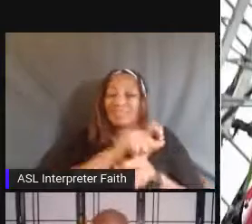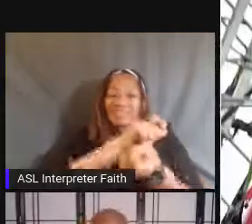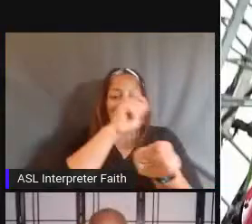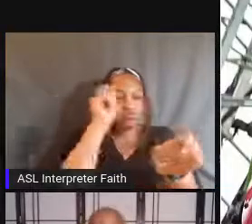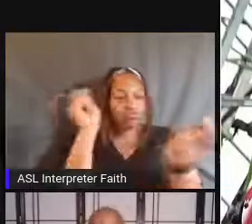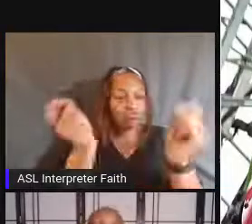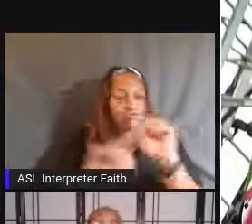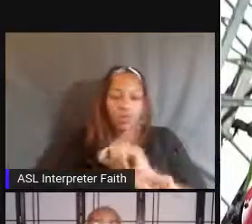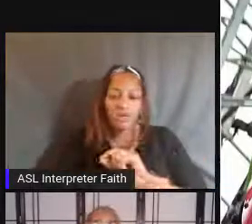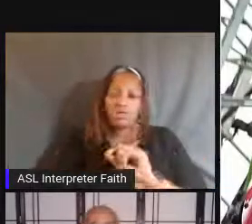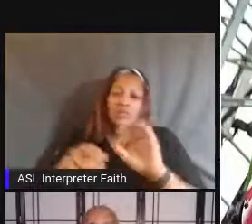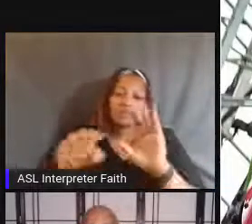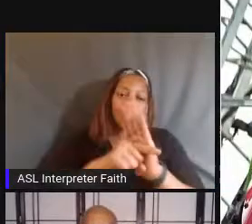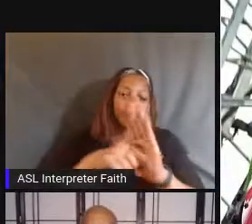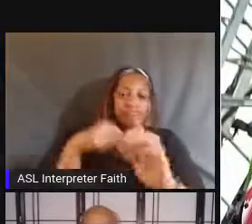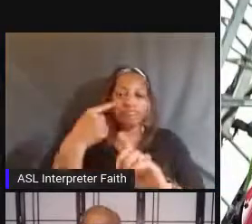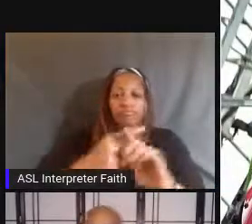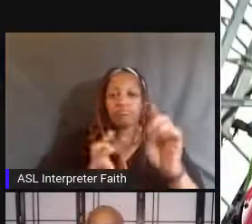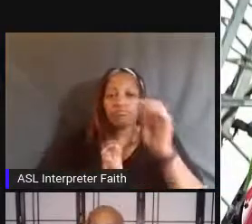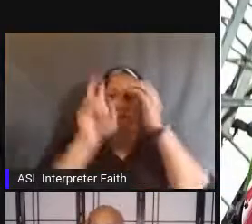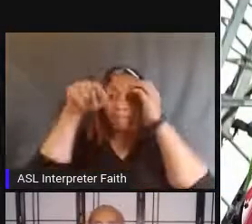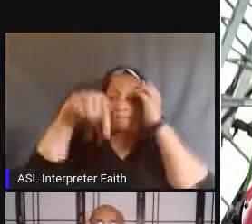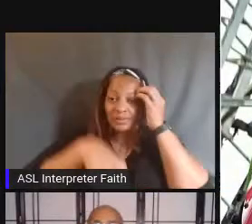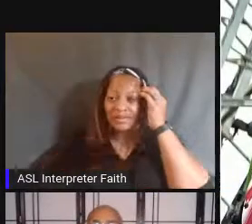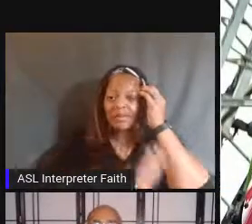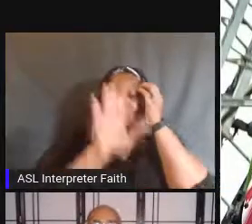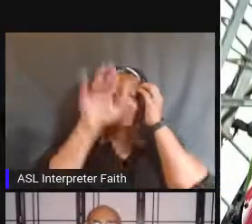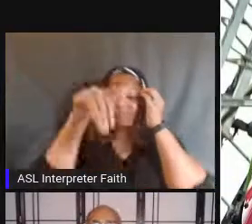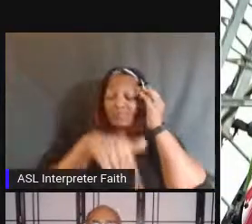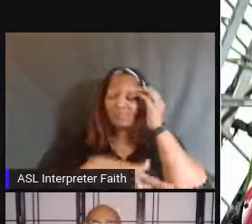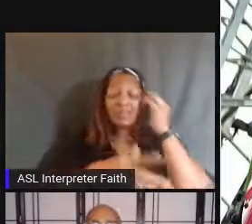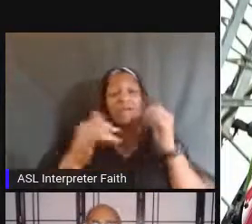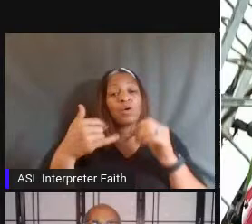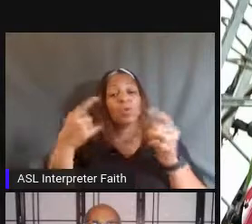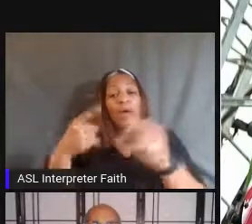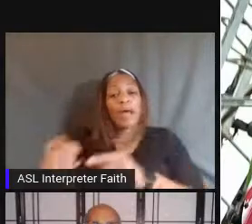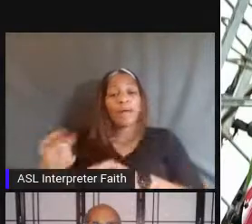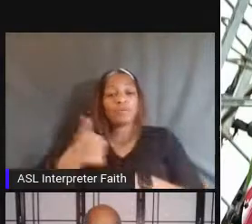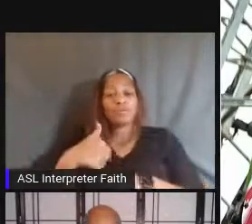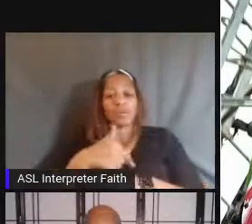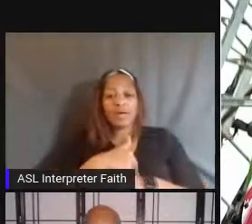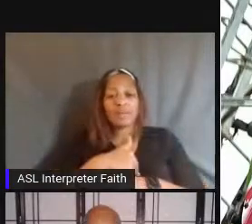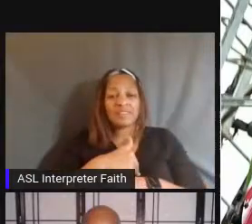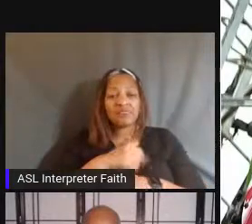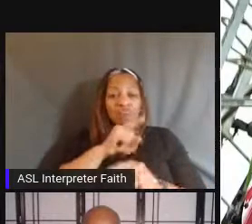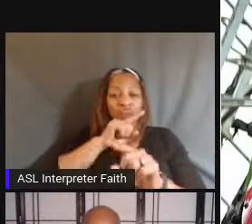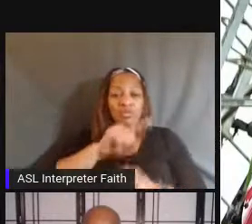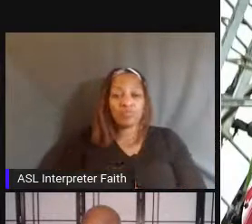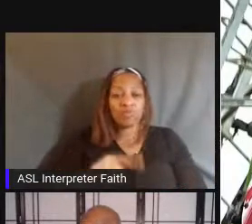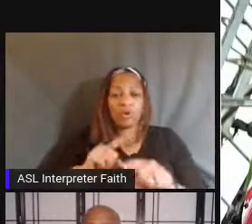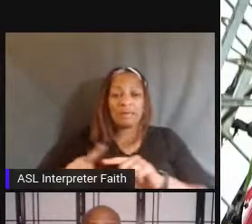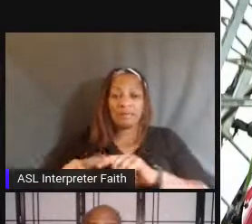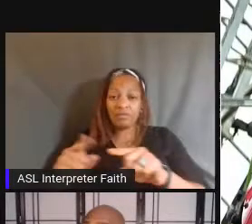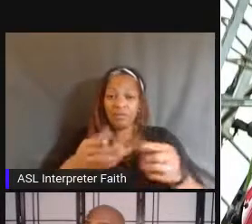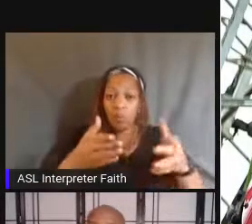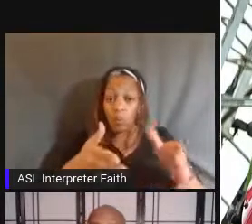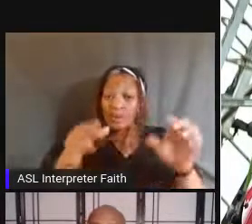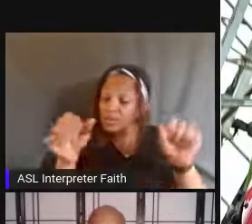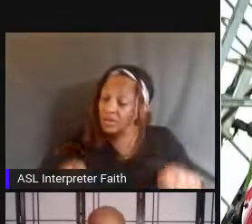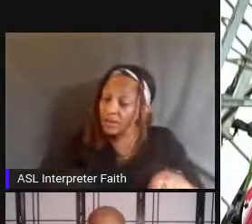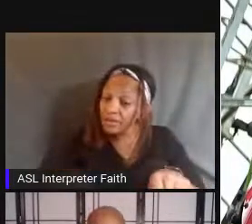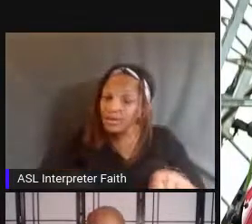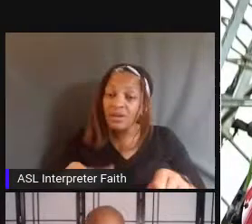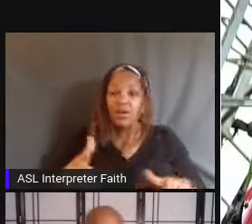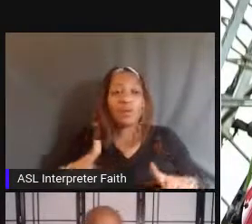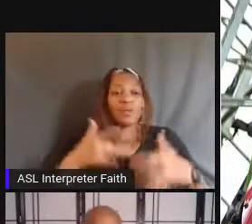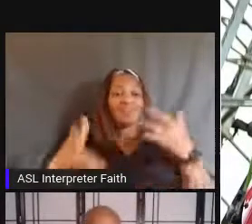and downs happen to us. And there are a variety of ways that we can respond. We can respond in excitement